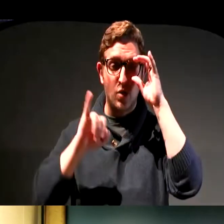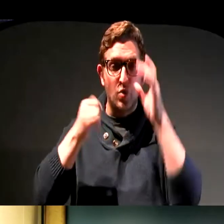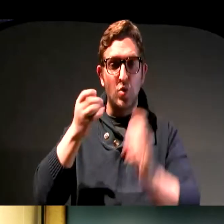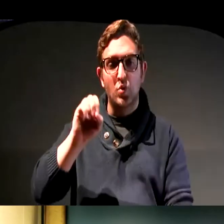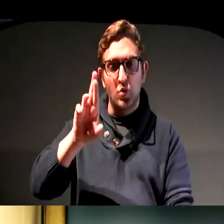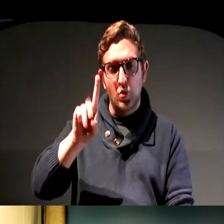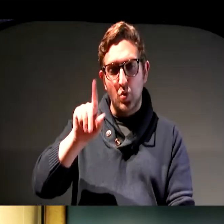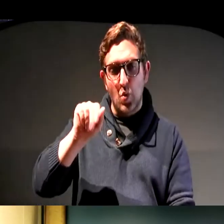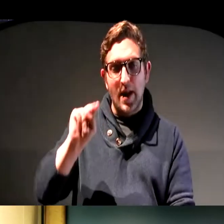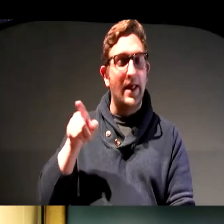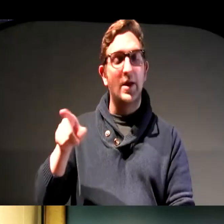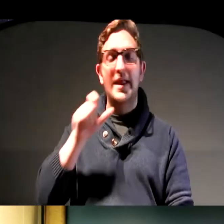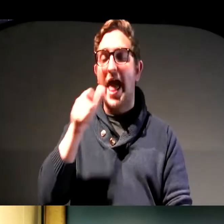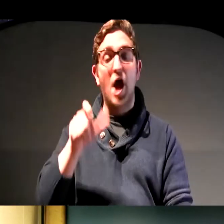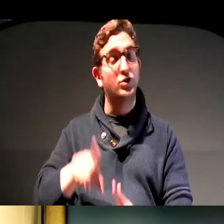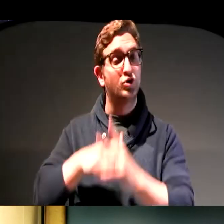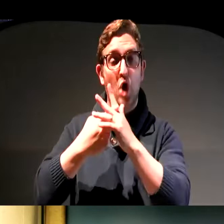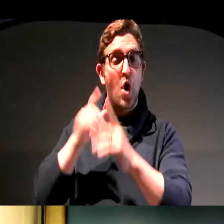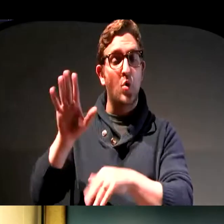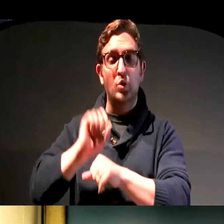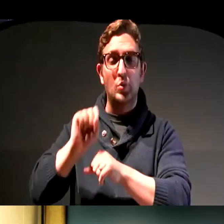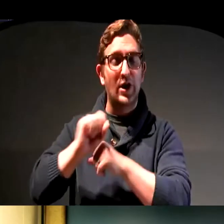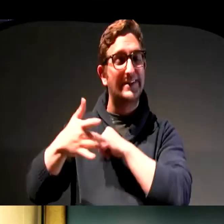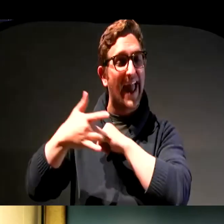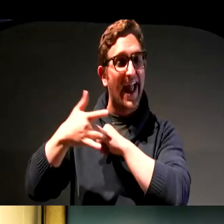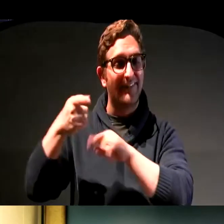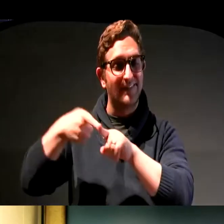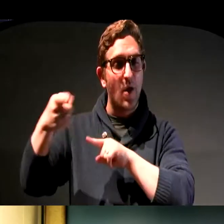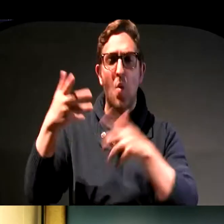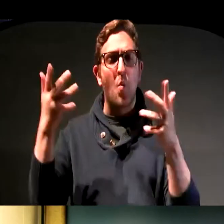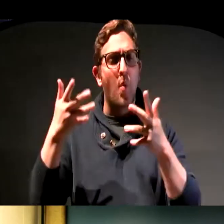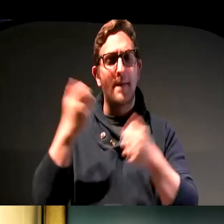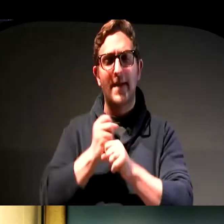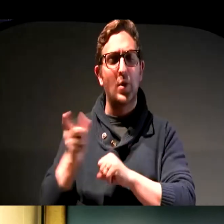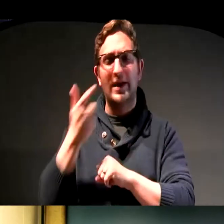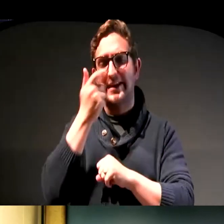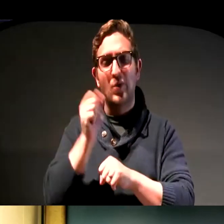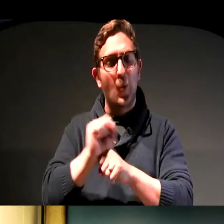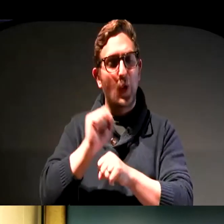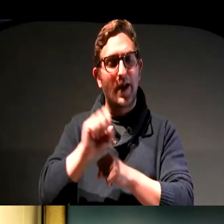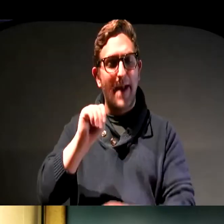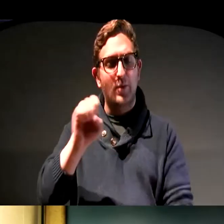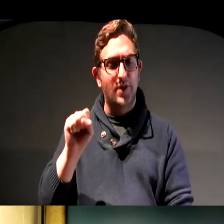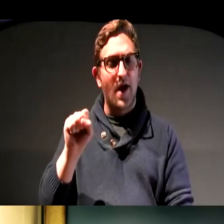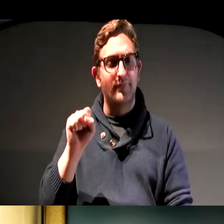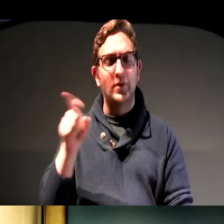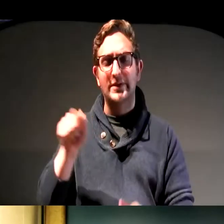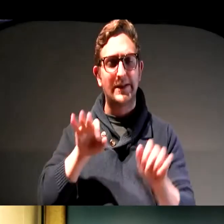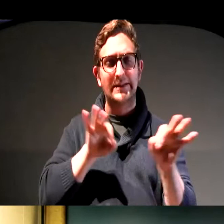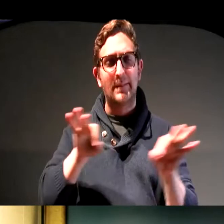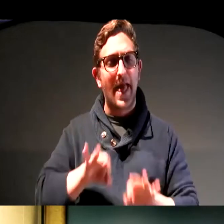didn't actually start your career in the tech field. What made you interested in working for Microsoft? And can you explain that